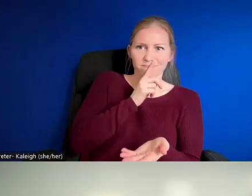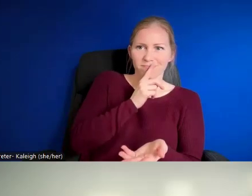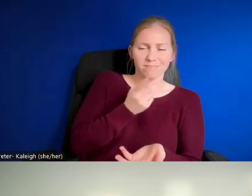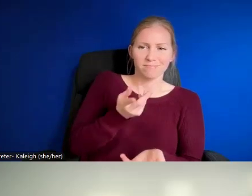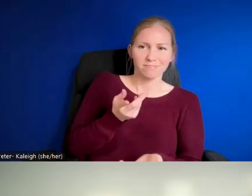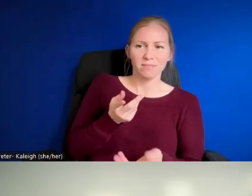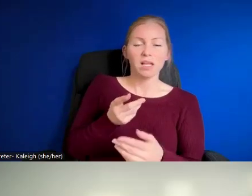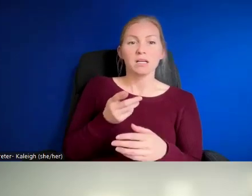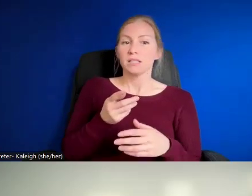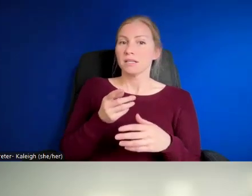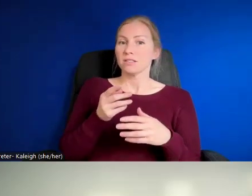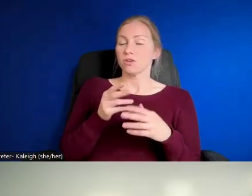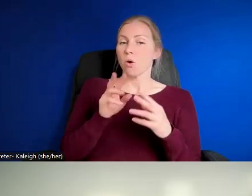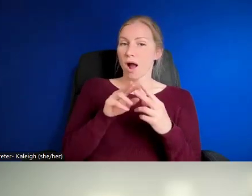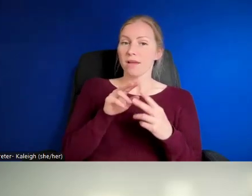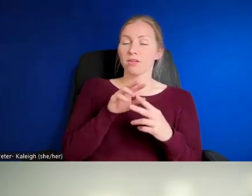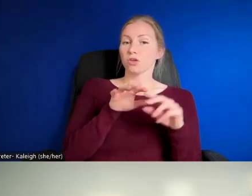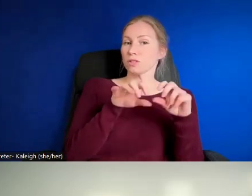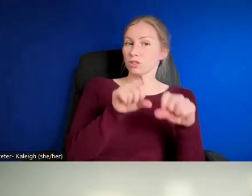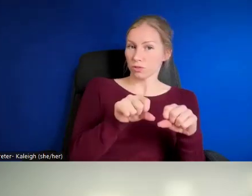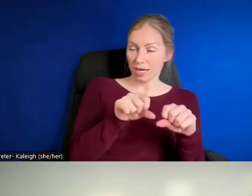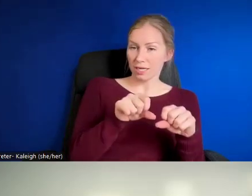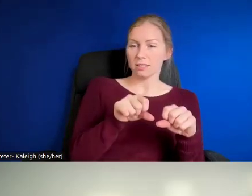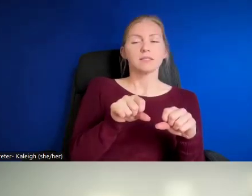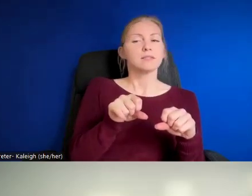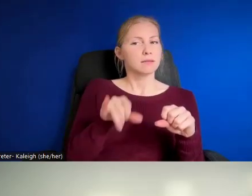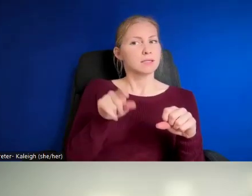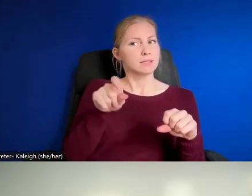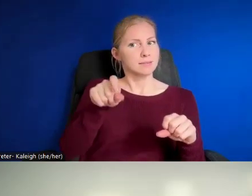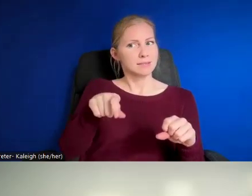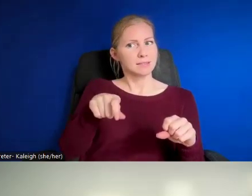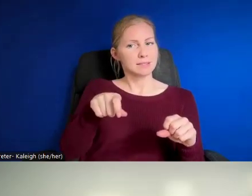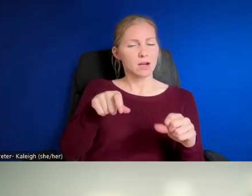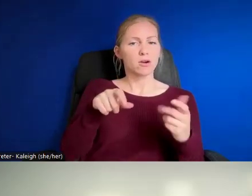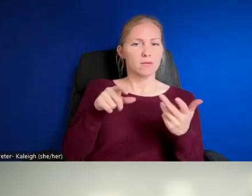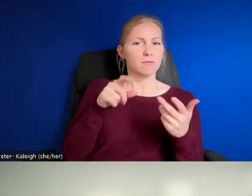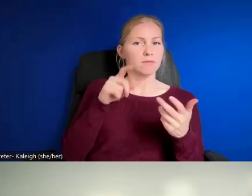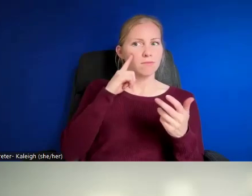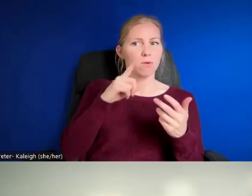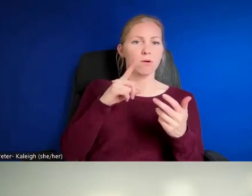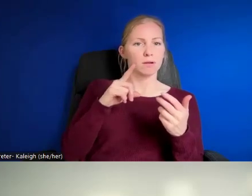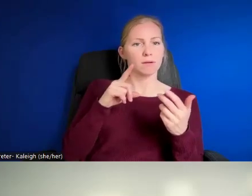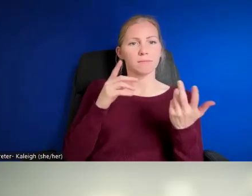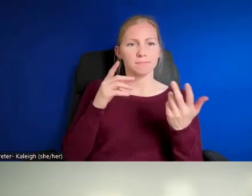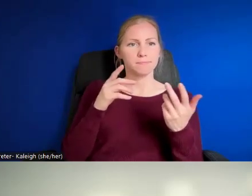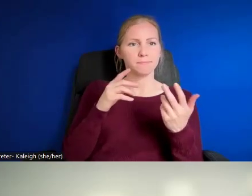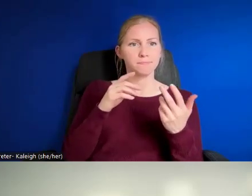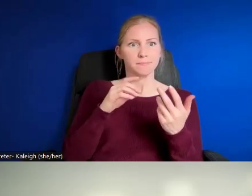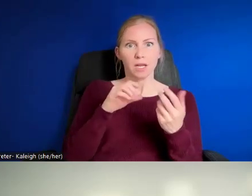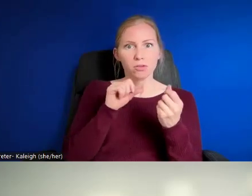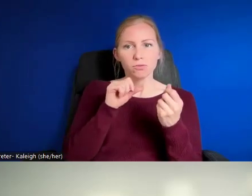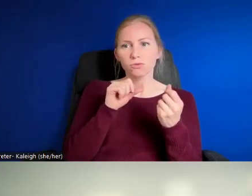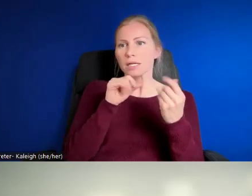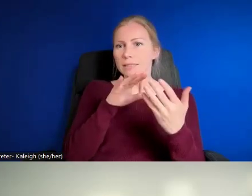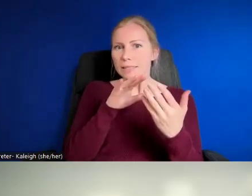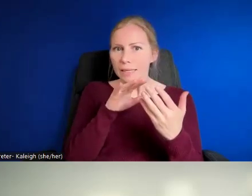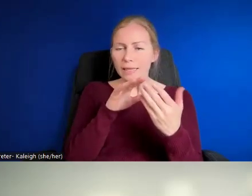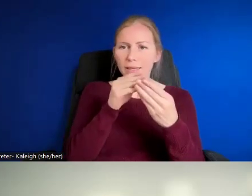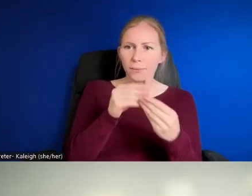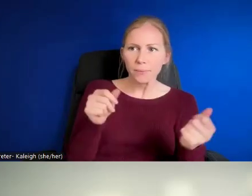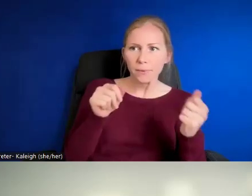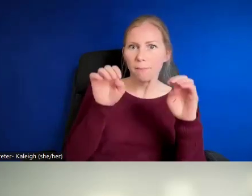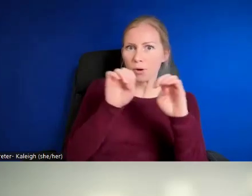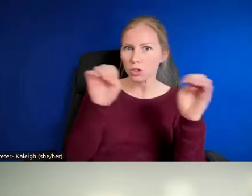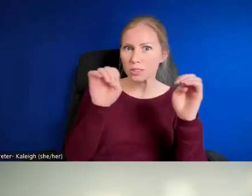a restraint, which is necessary to address emergency